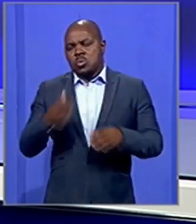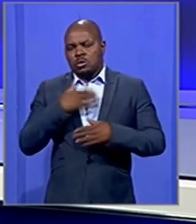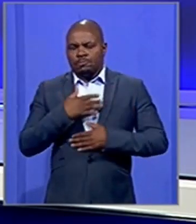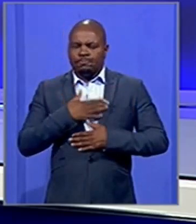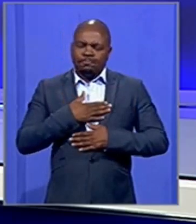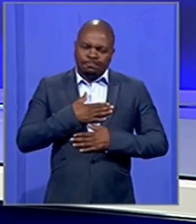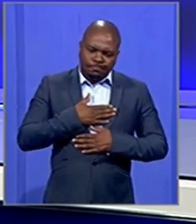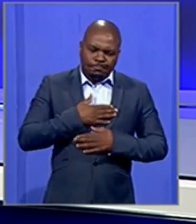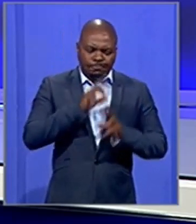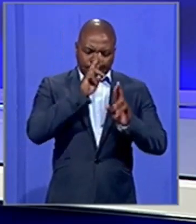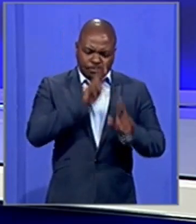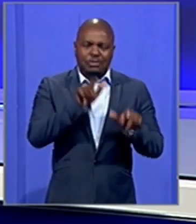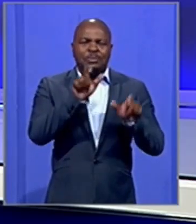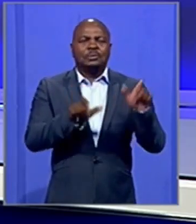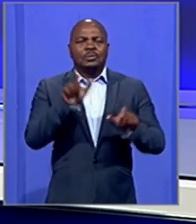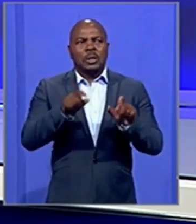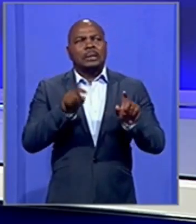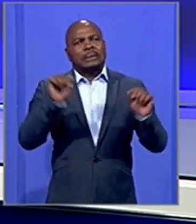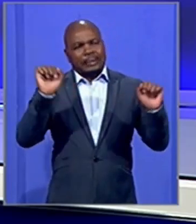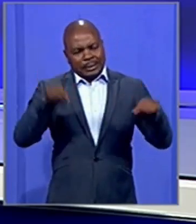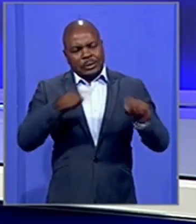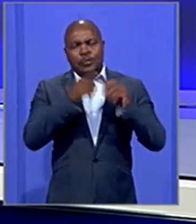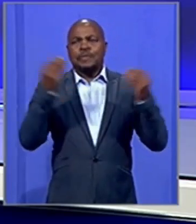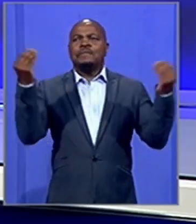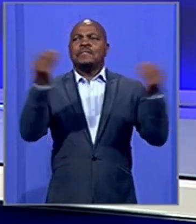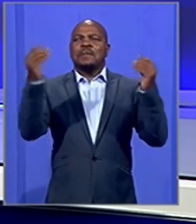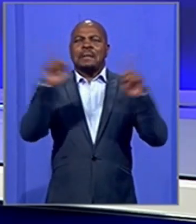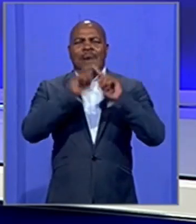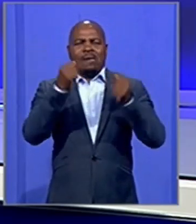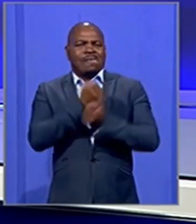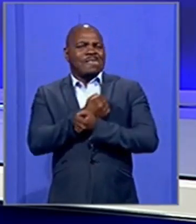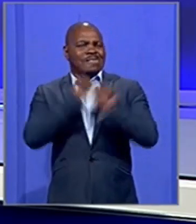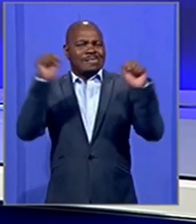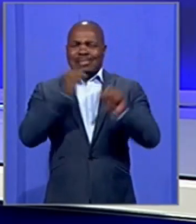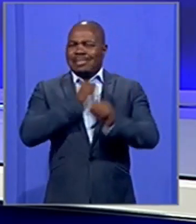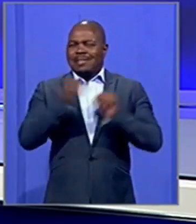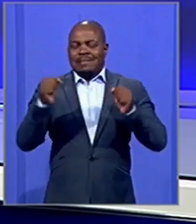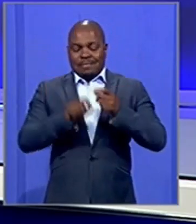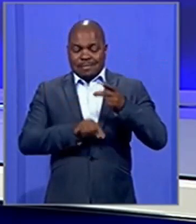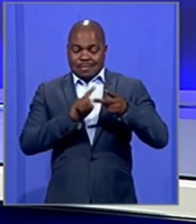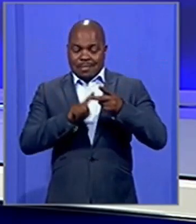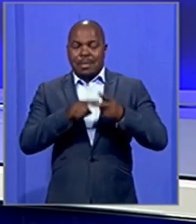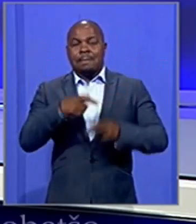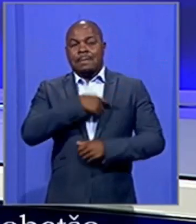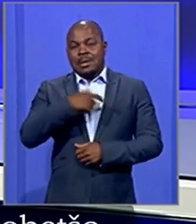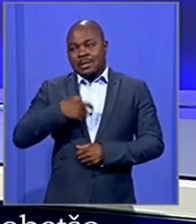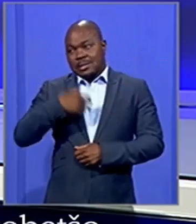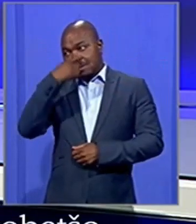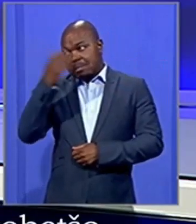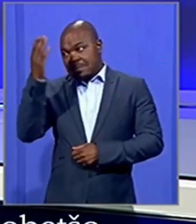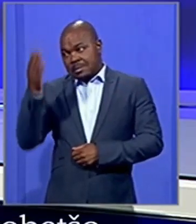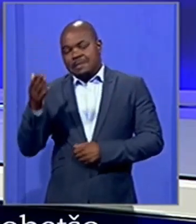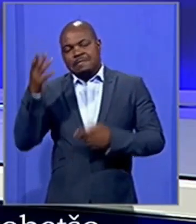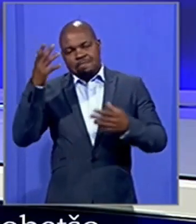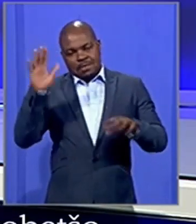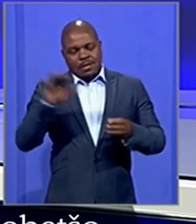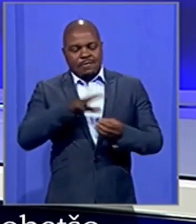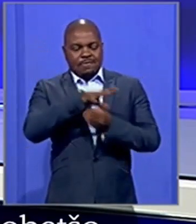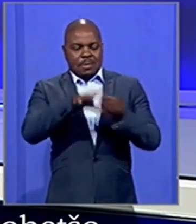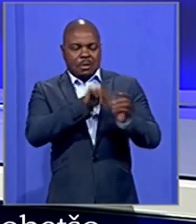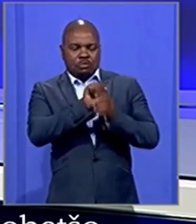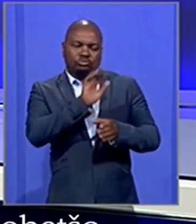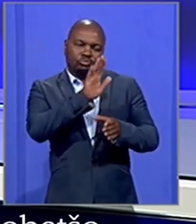a bego a sa dumelelago go tuma go mo tsena hlogong. Le mopresidente Cyril Ramaphosa o rometše mantšu a